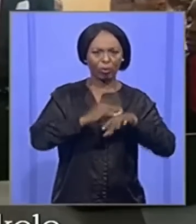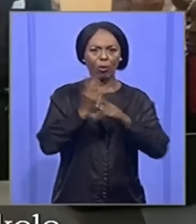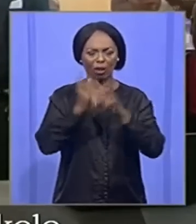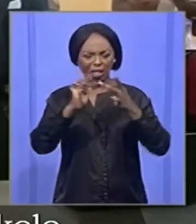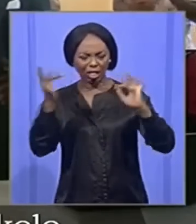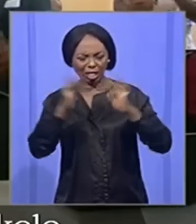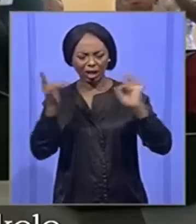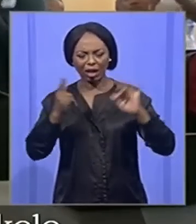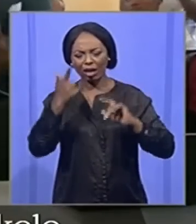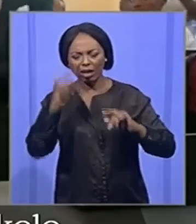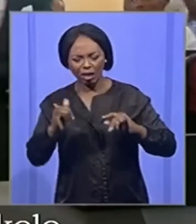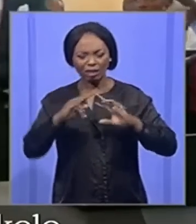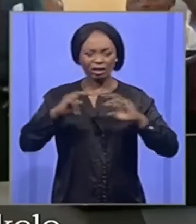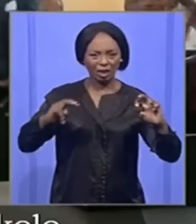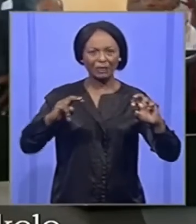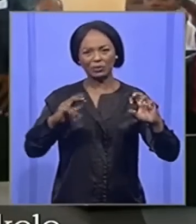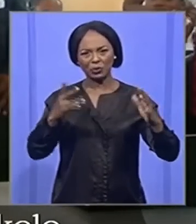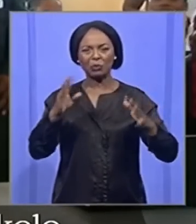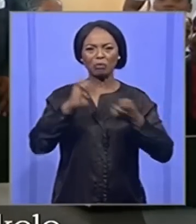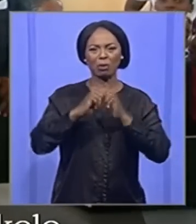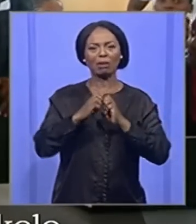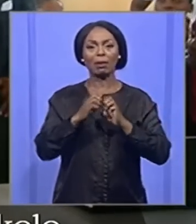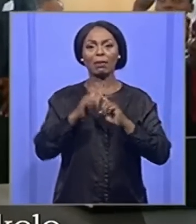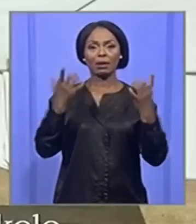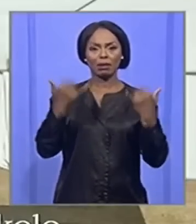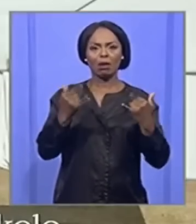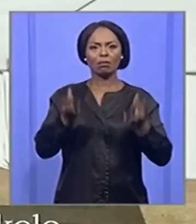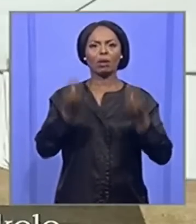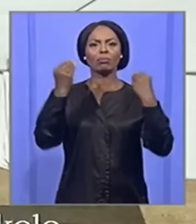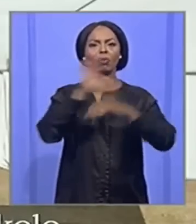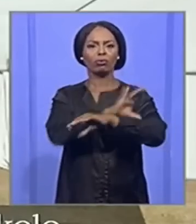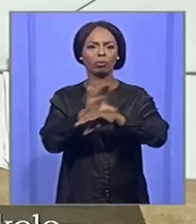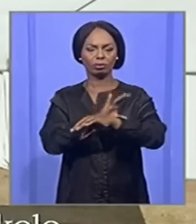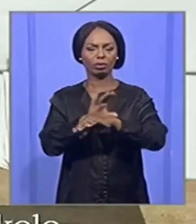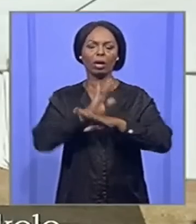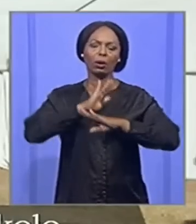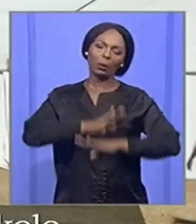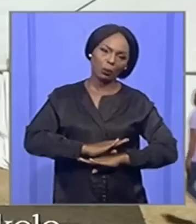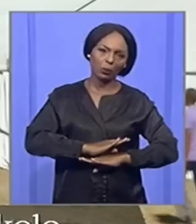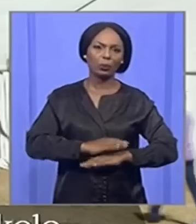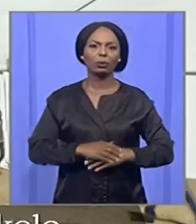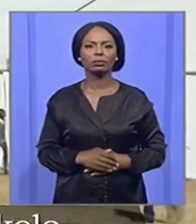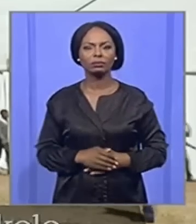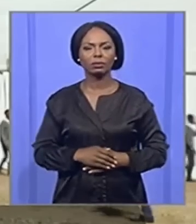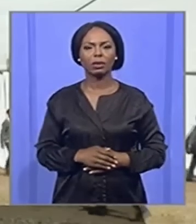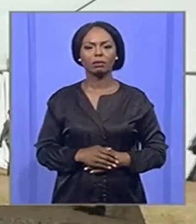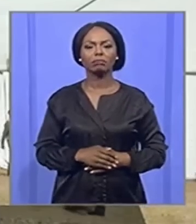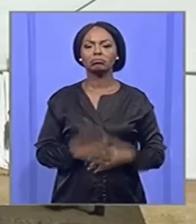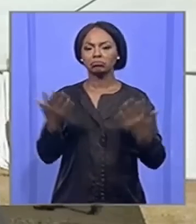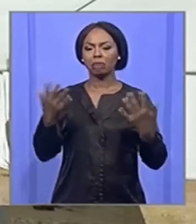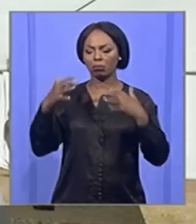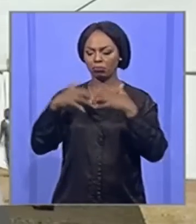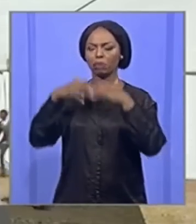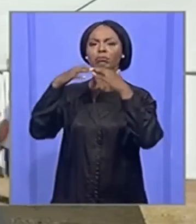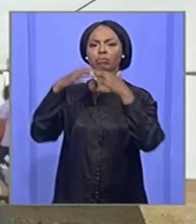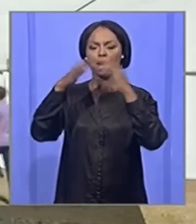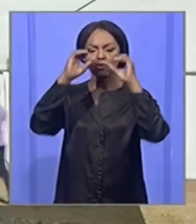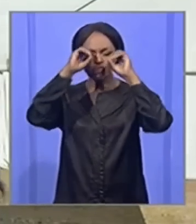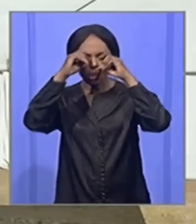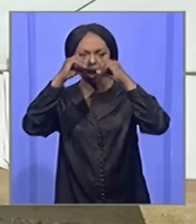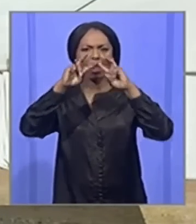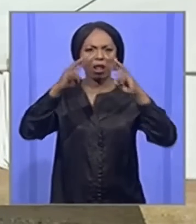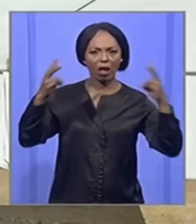thakgolwa ha laboratori ya dikomputara sekolong sa bona. Re tlile go na le tšhono ya gore re kgone go ipatlela tshedimosetso ka